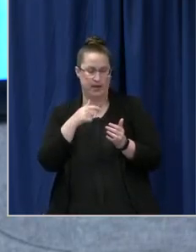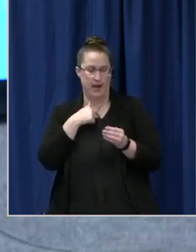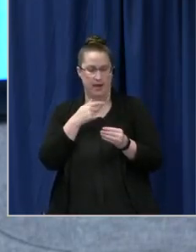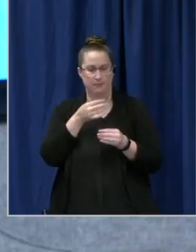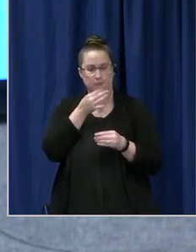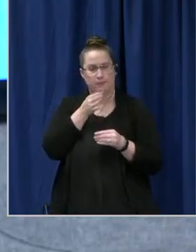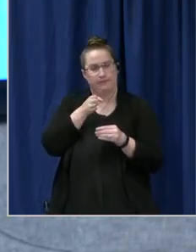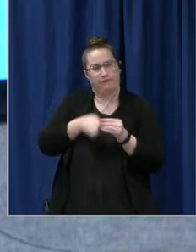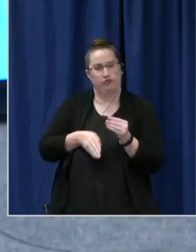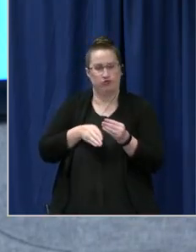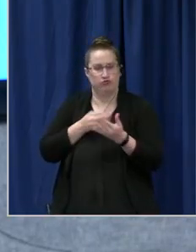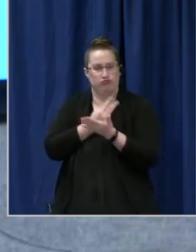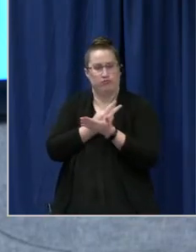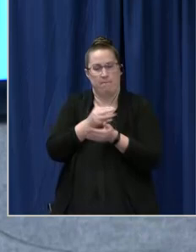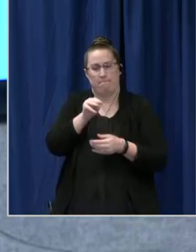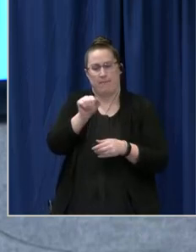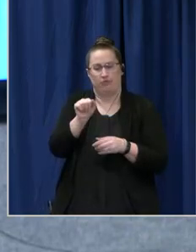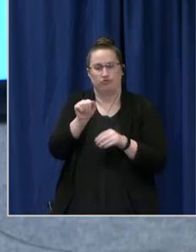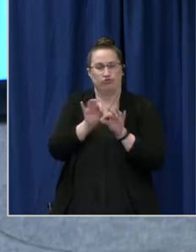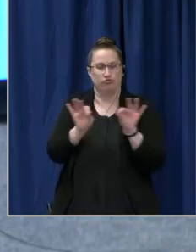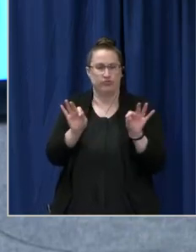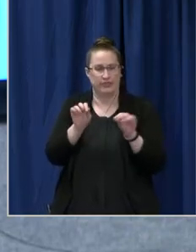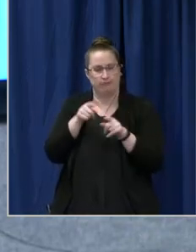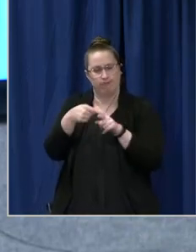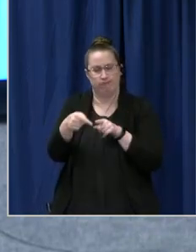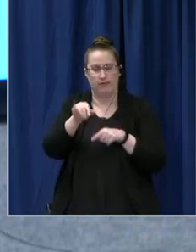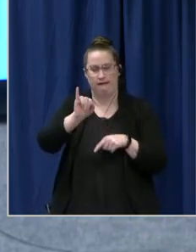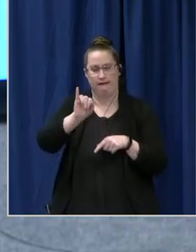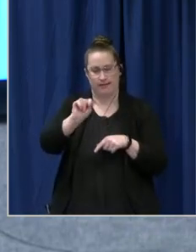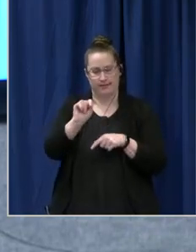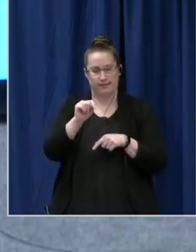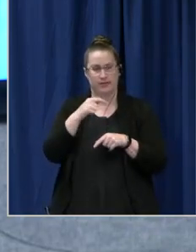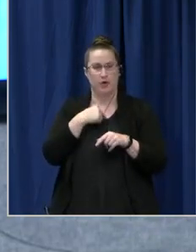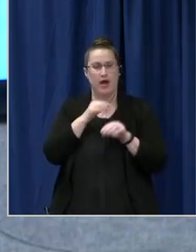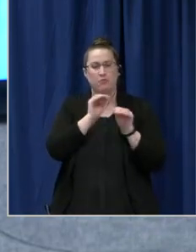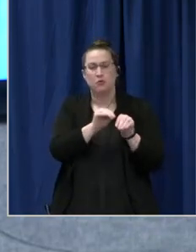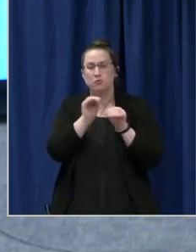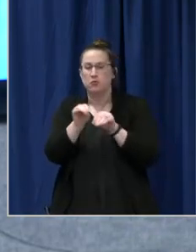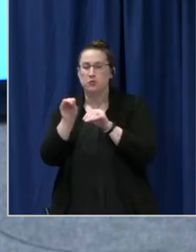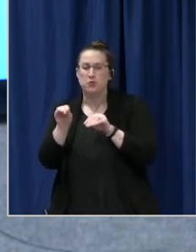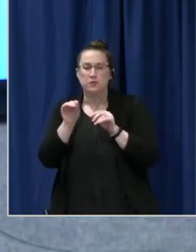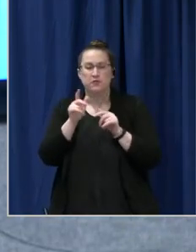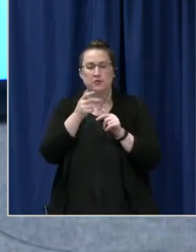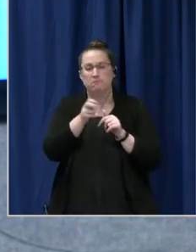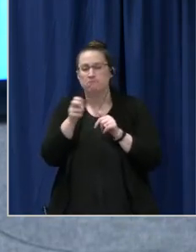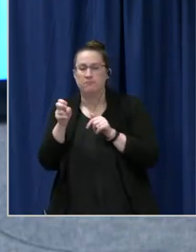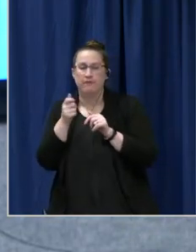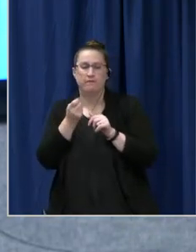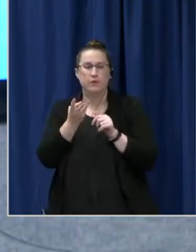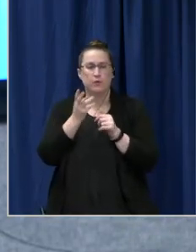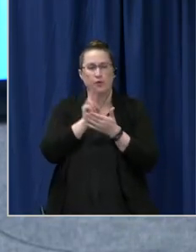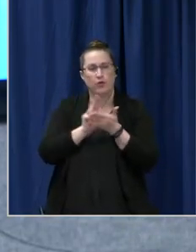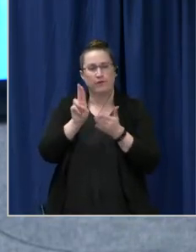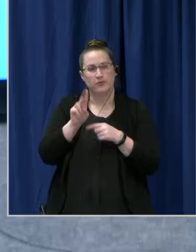master's degree in IT, and I have moved around to a few universities